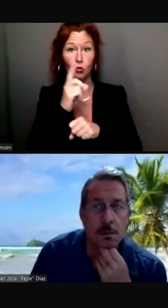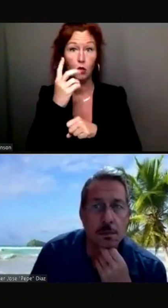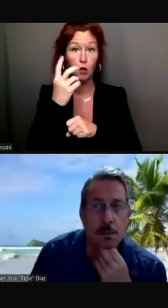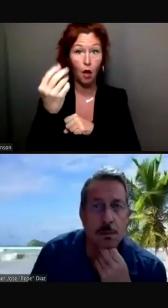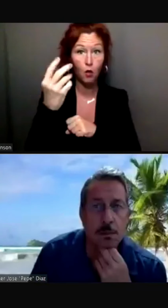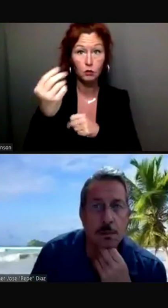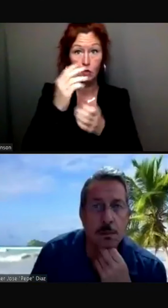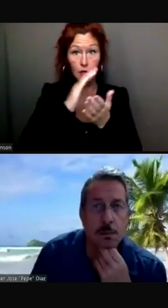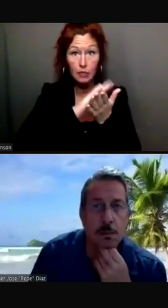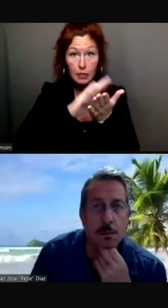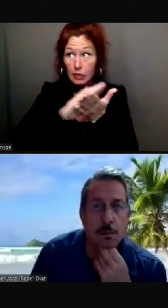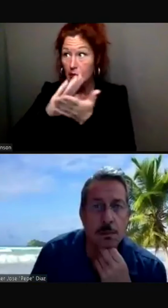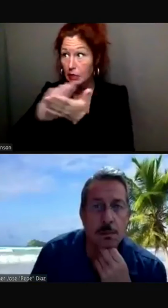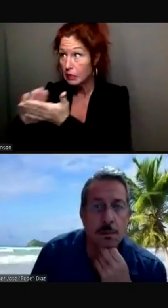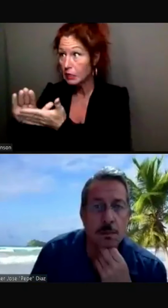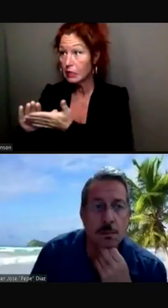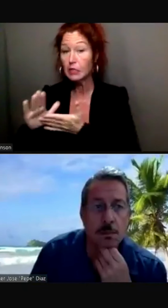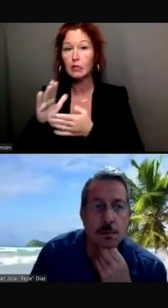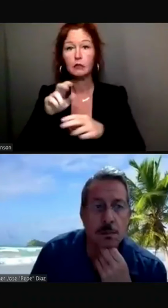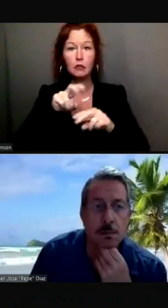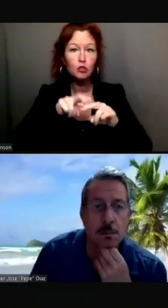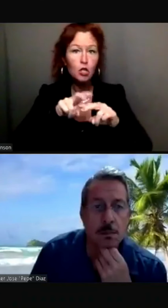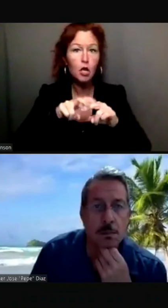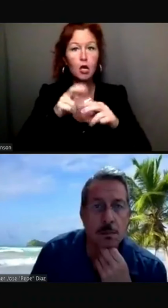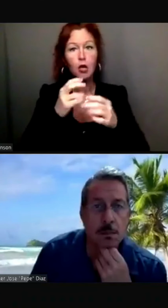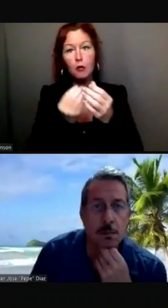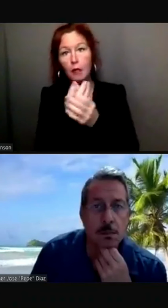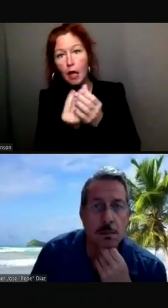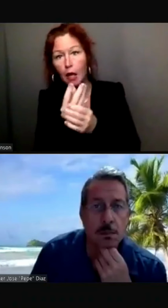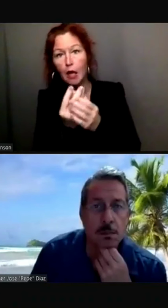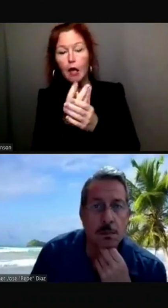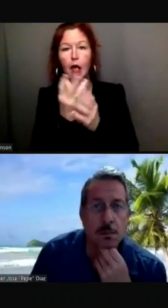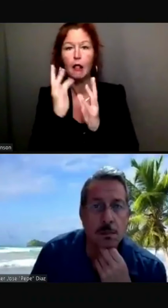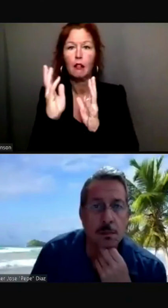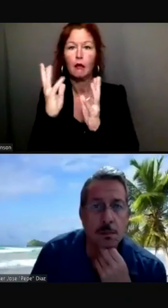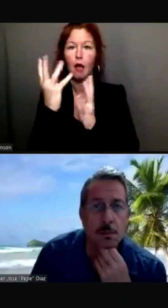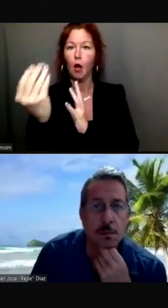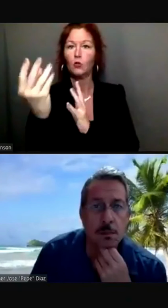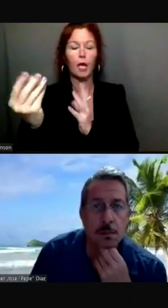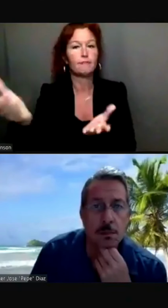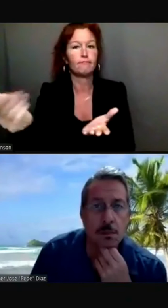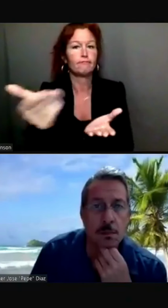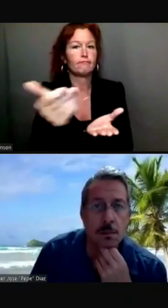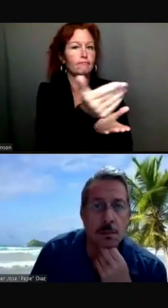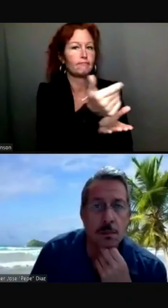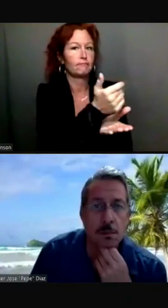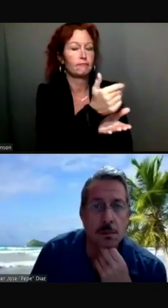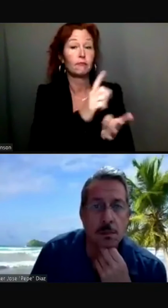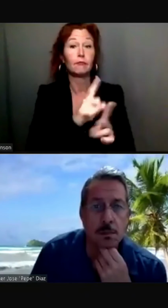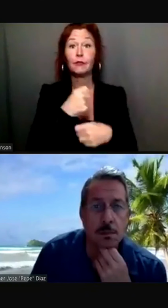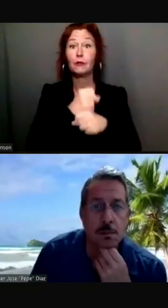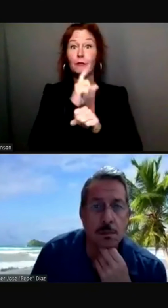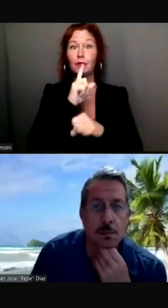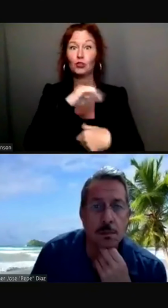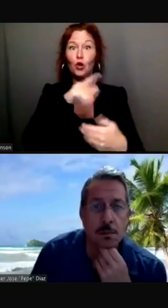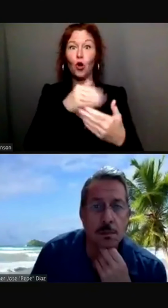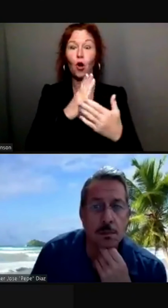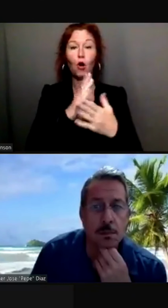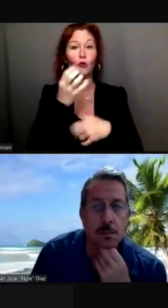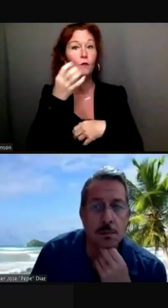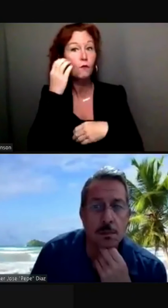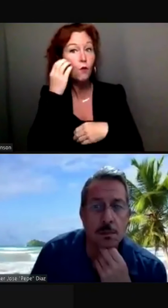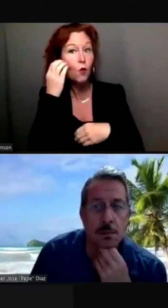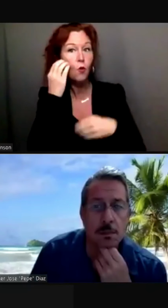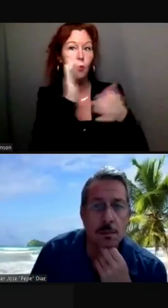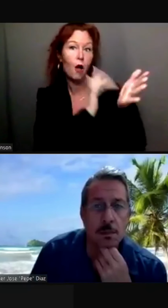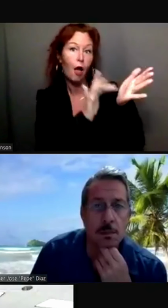removing all yard and construction debris. By now, you should already have charged your cell phones. Make sure your battery-powered radios are